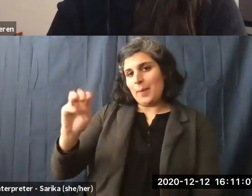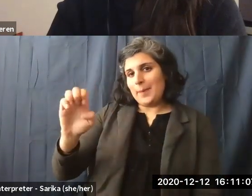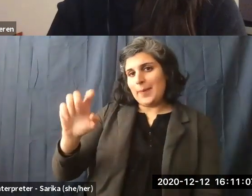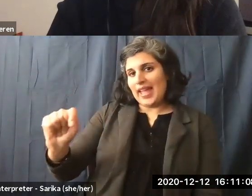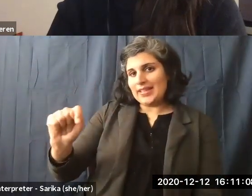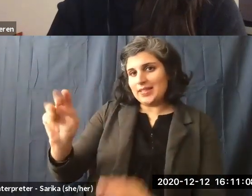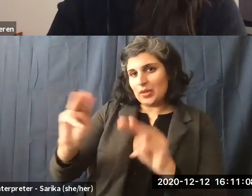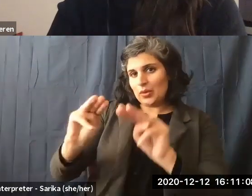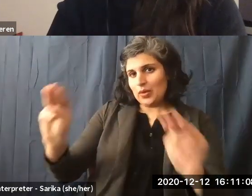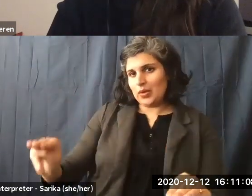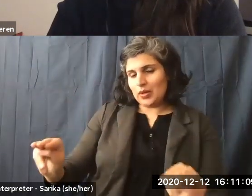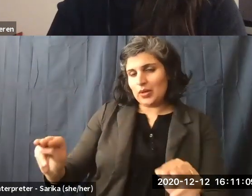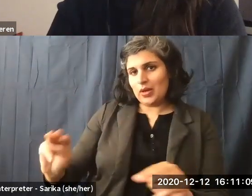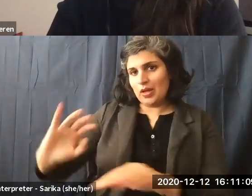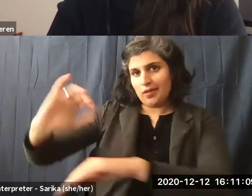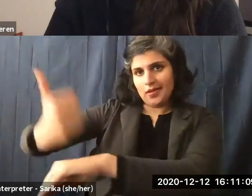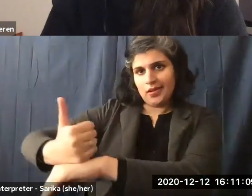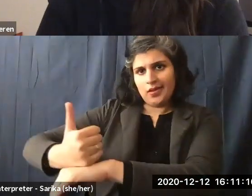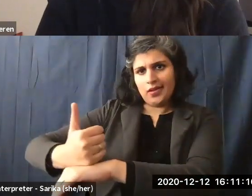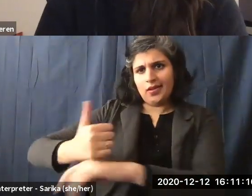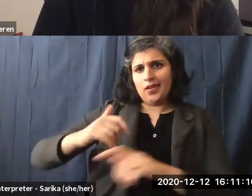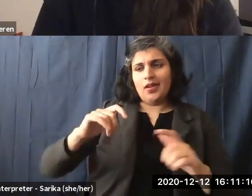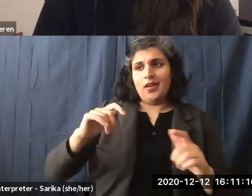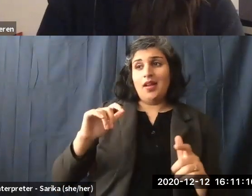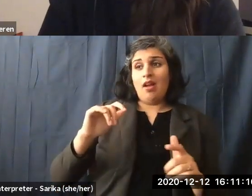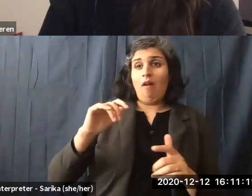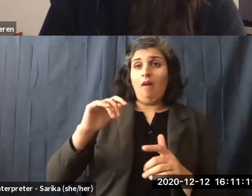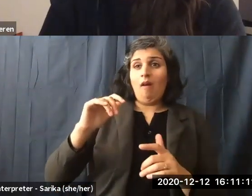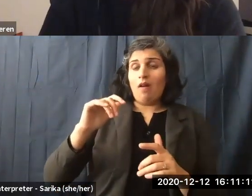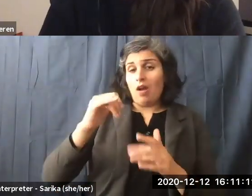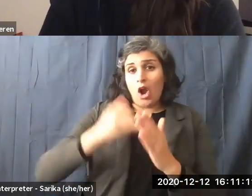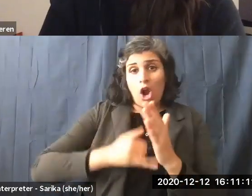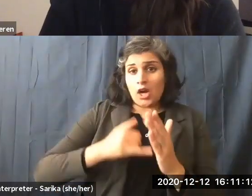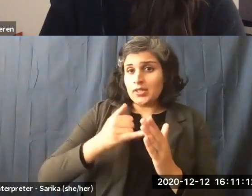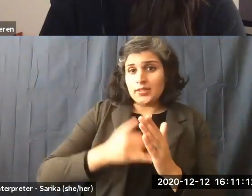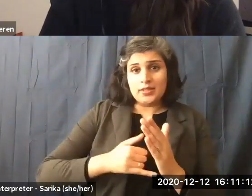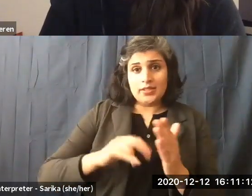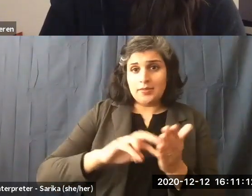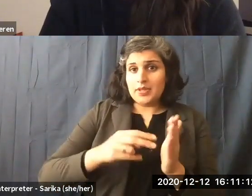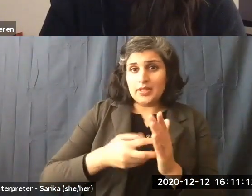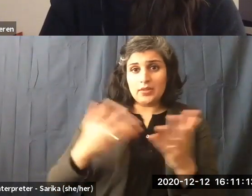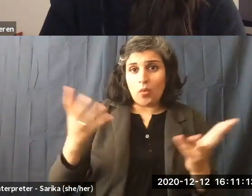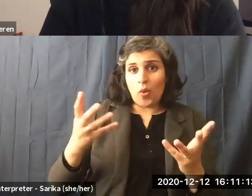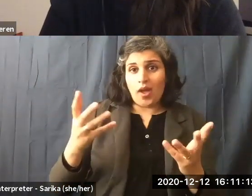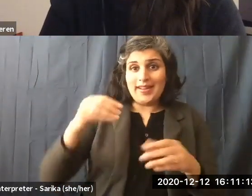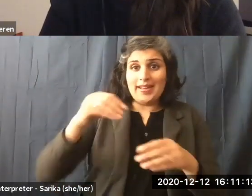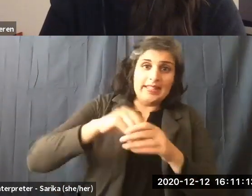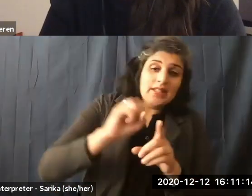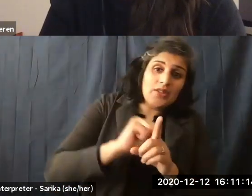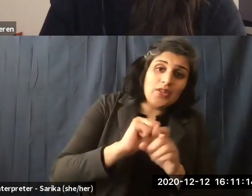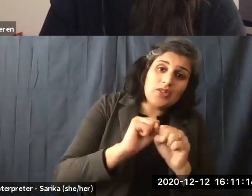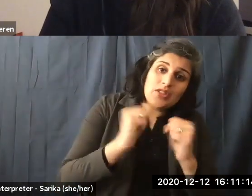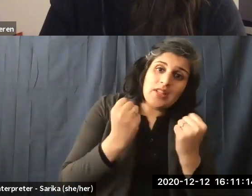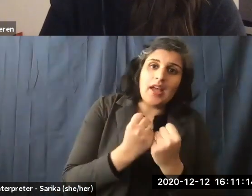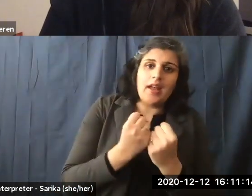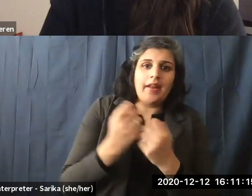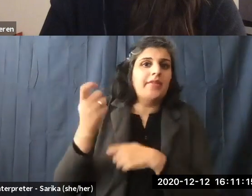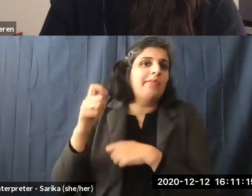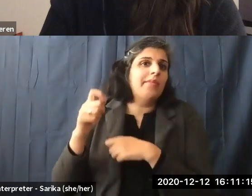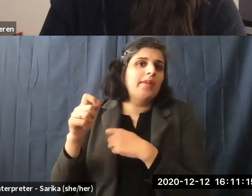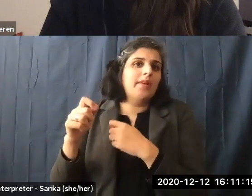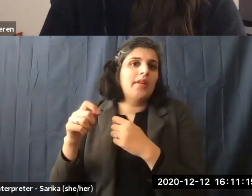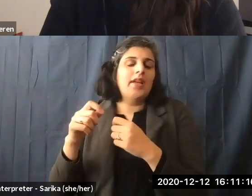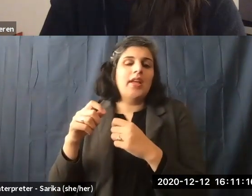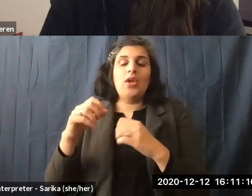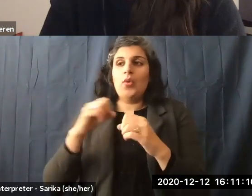and the way that art in general signifies and how, what art means in society has been so bound up with the social